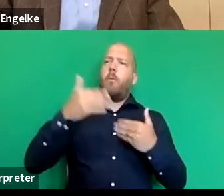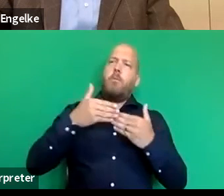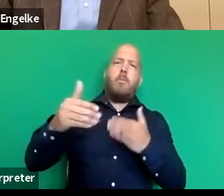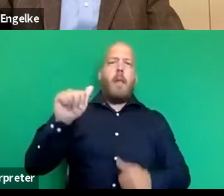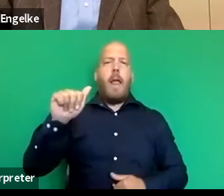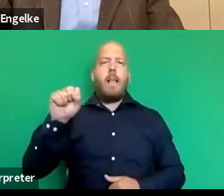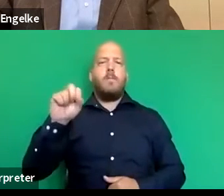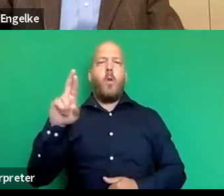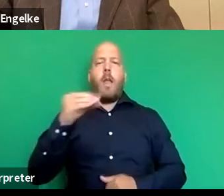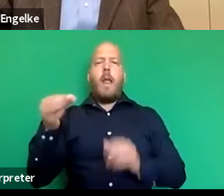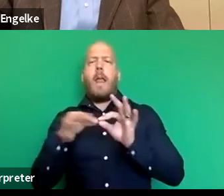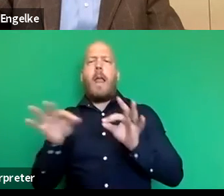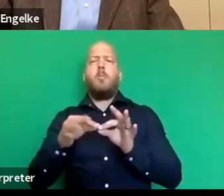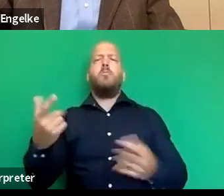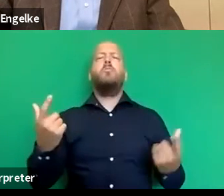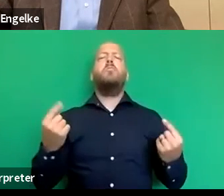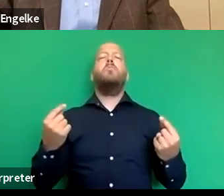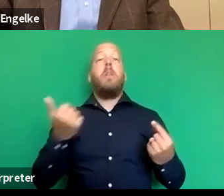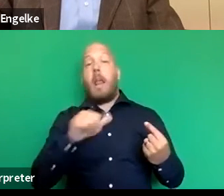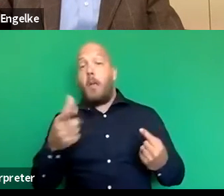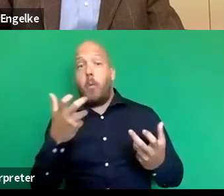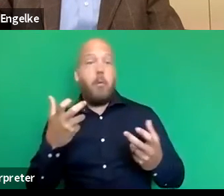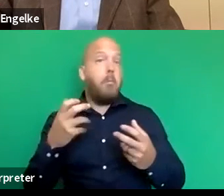Anybody want to answer that?